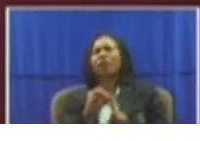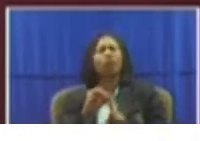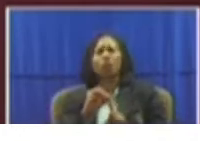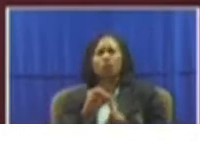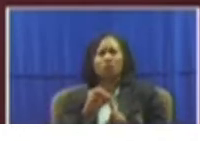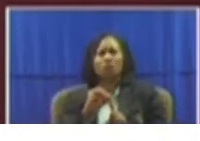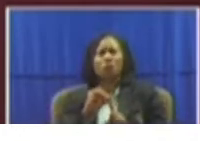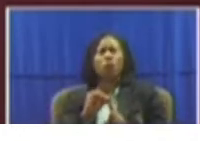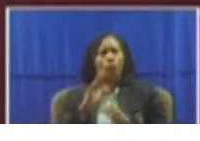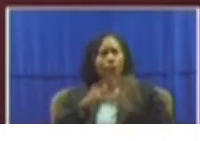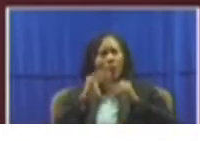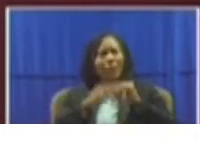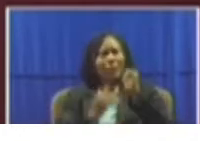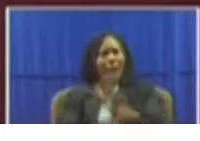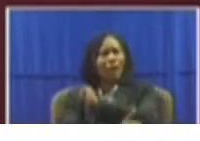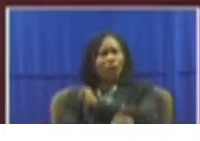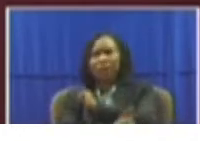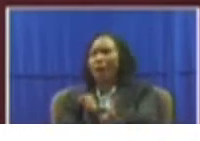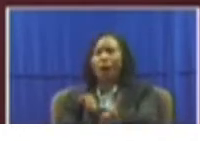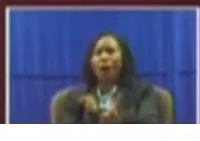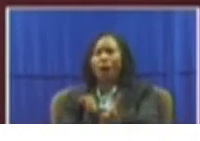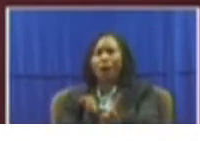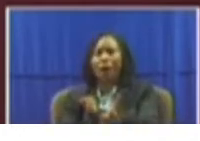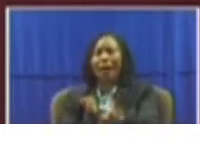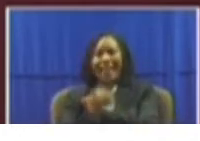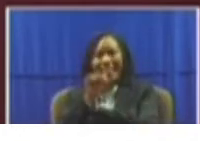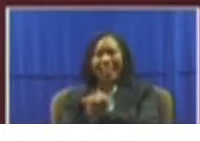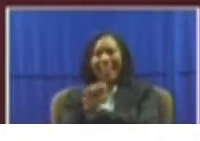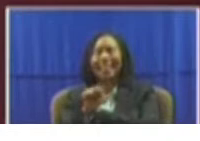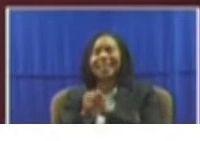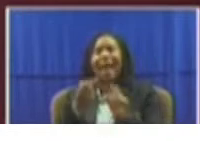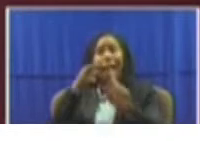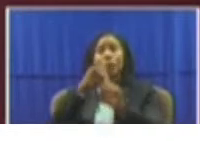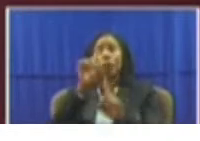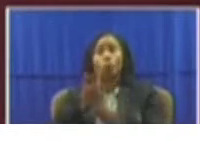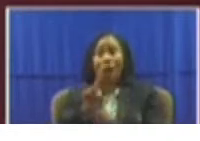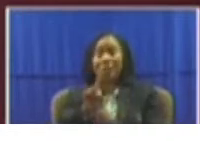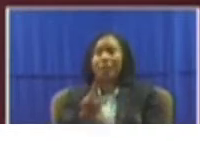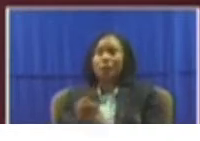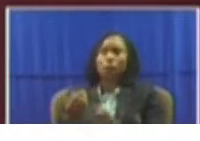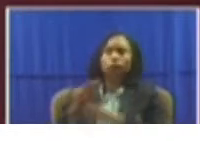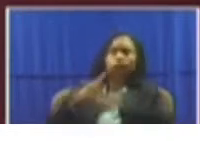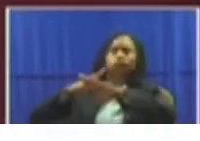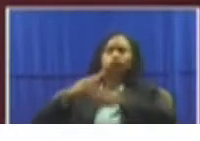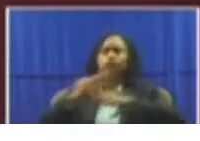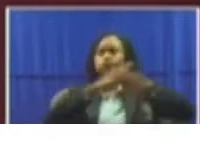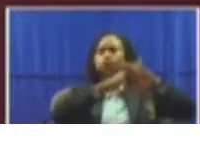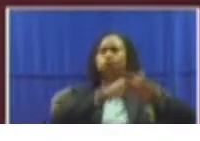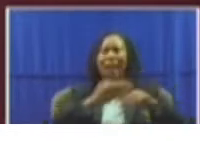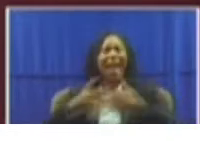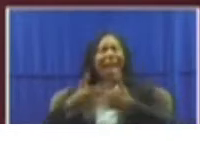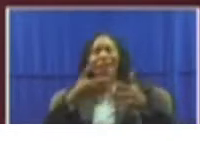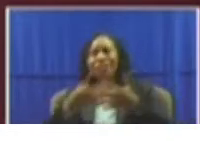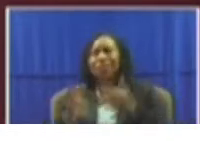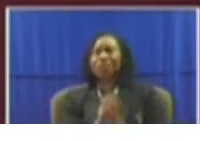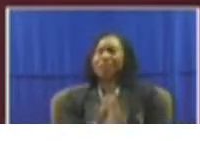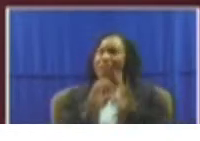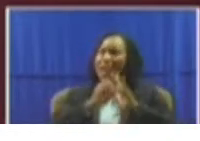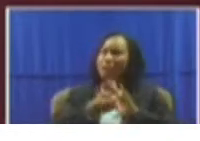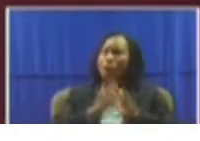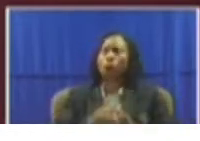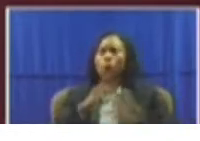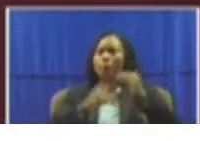to build this country. At its best, it is aimed at opposing every effort to rebuild and transform our